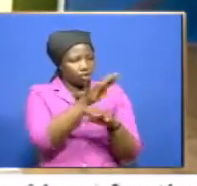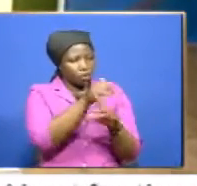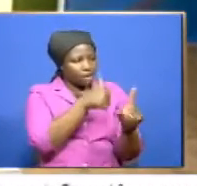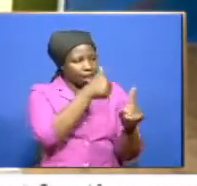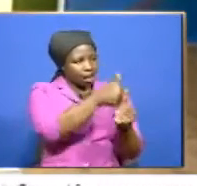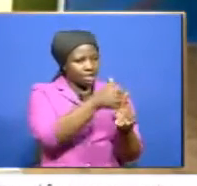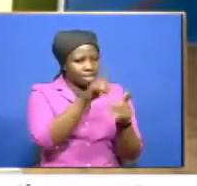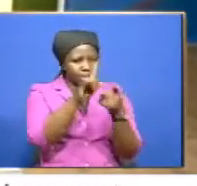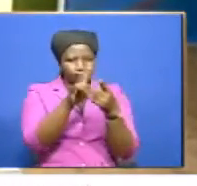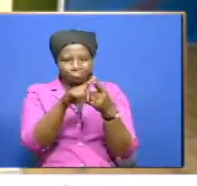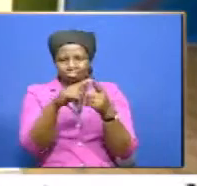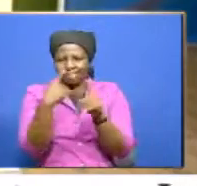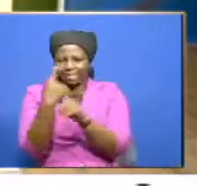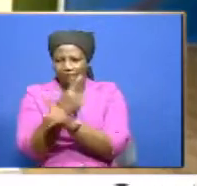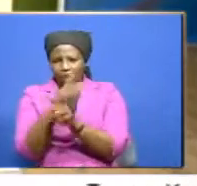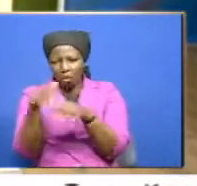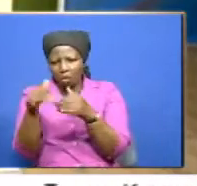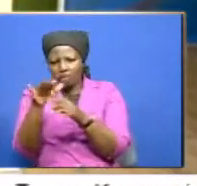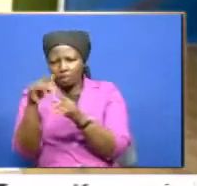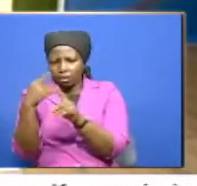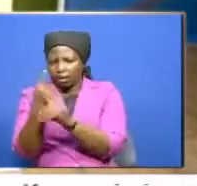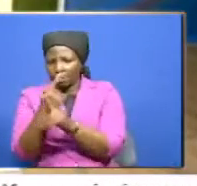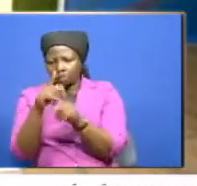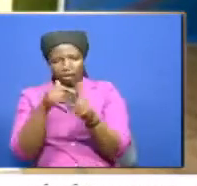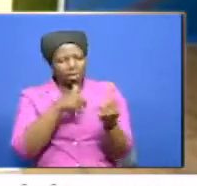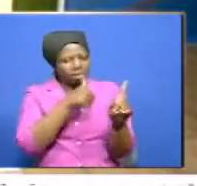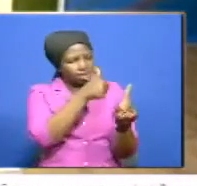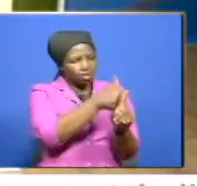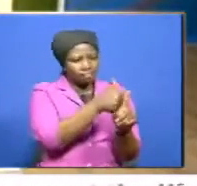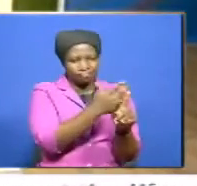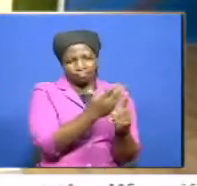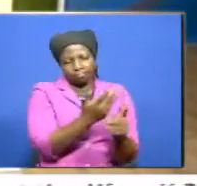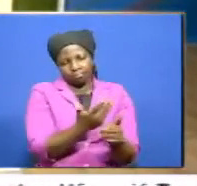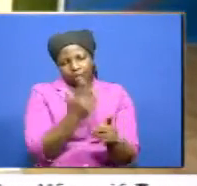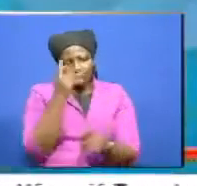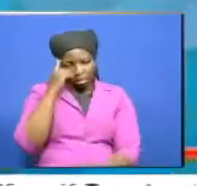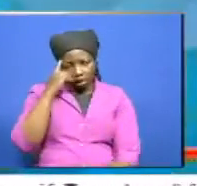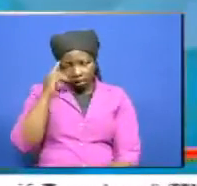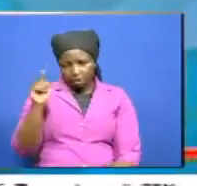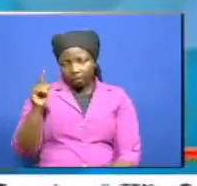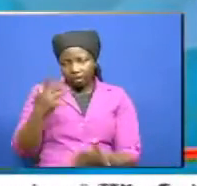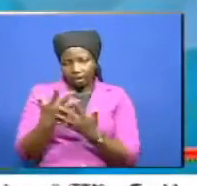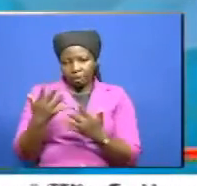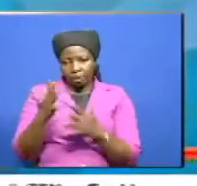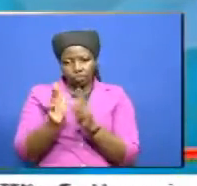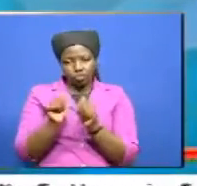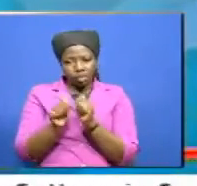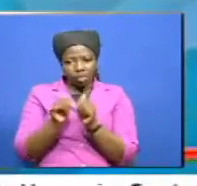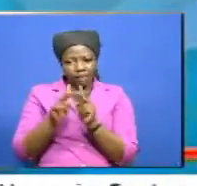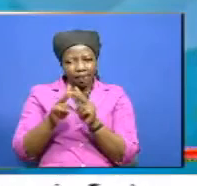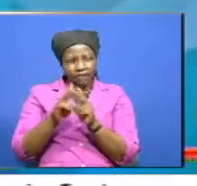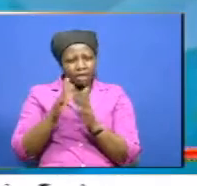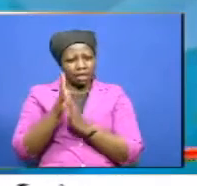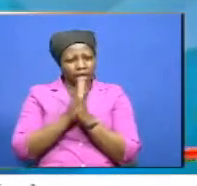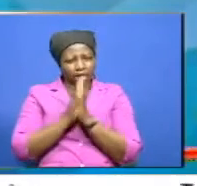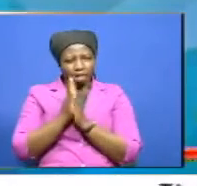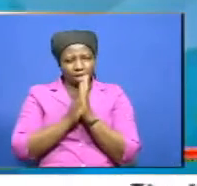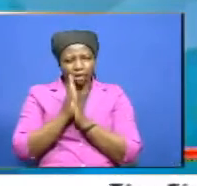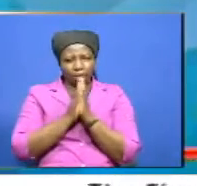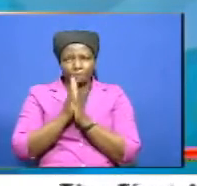defense to attack? Yeah, I think that's obviously something interesting. It also has a lot to do